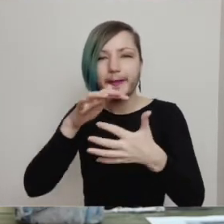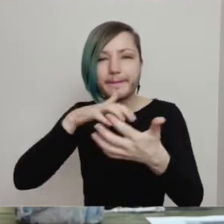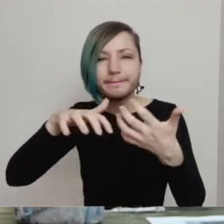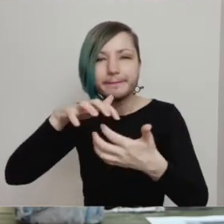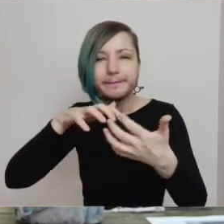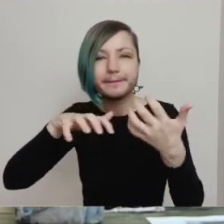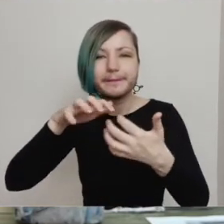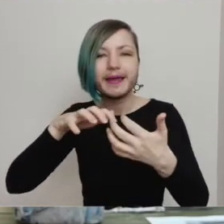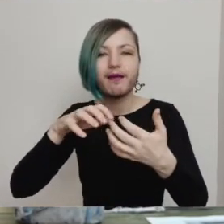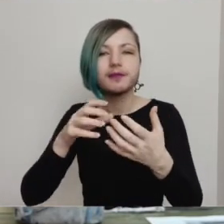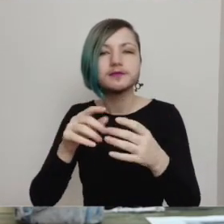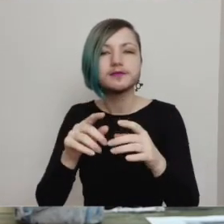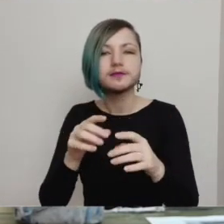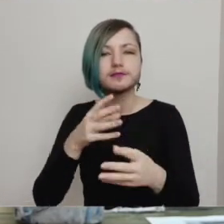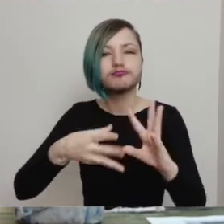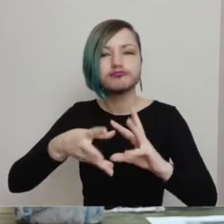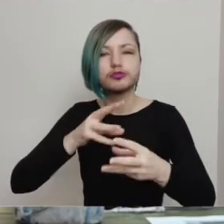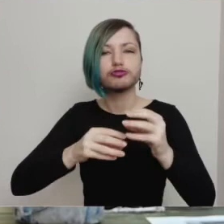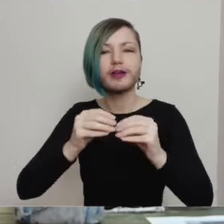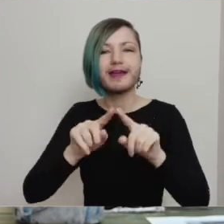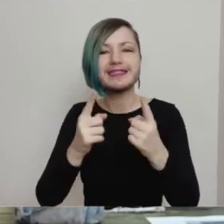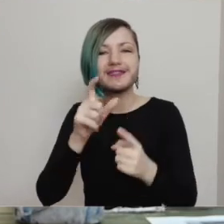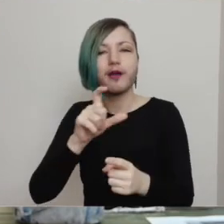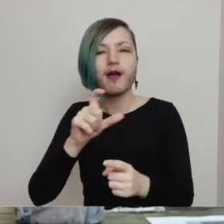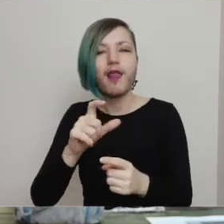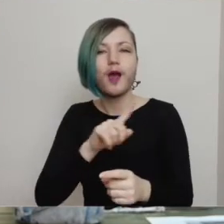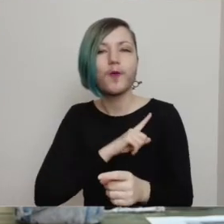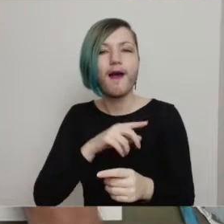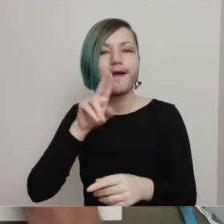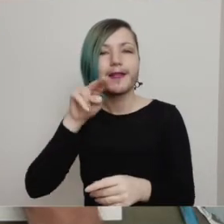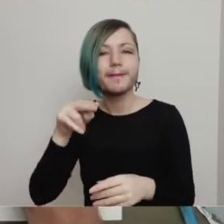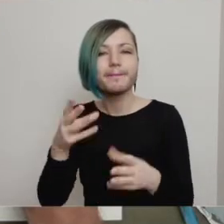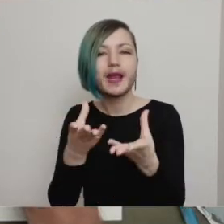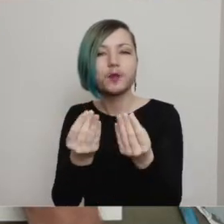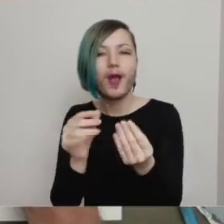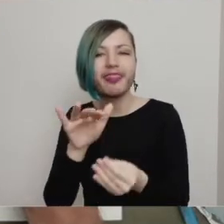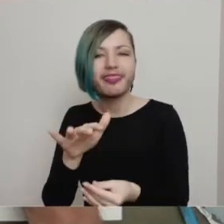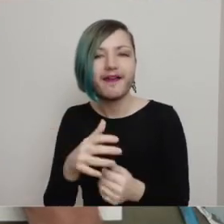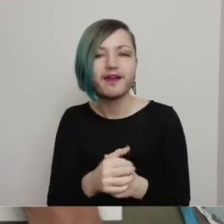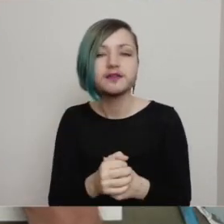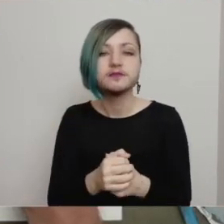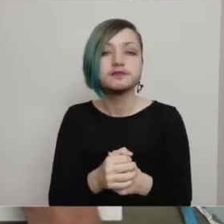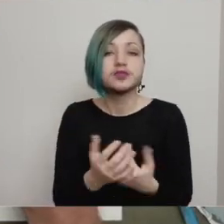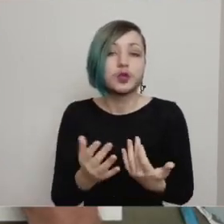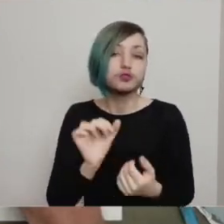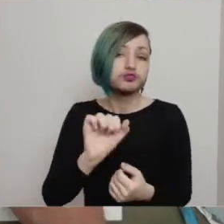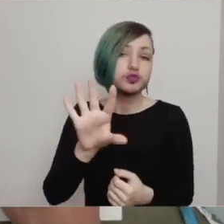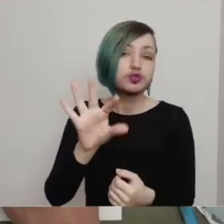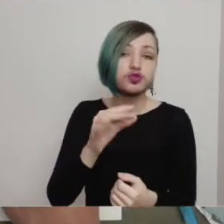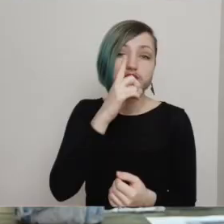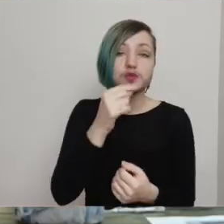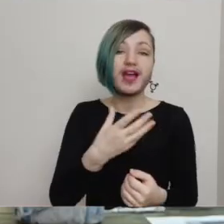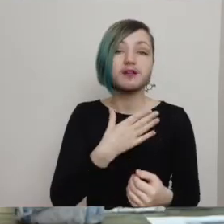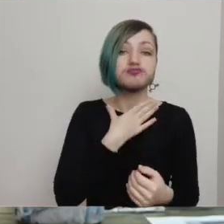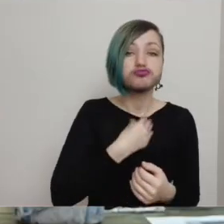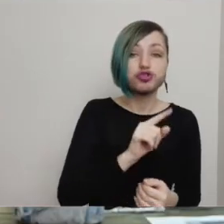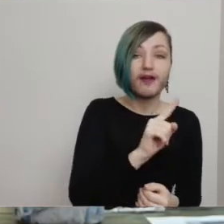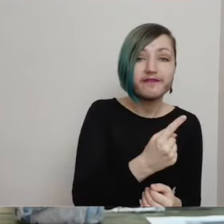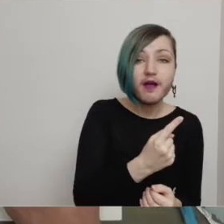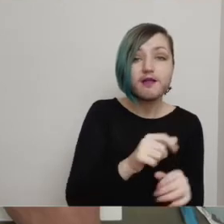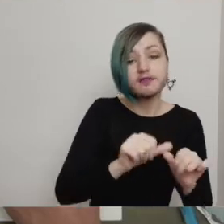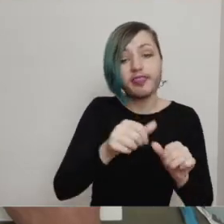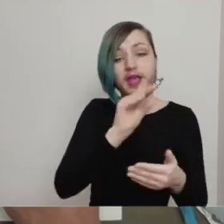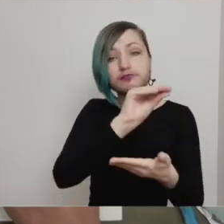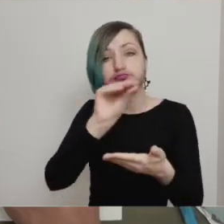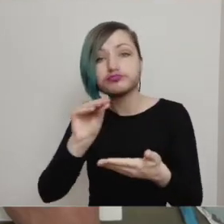different colours with the wet paint already on the surface. You know, and if you wanted to wait for it to dry, you know, you can do that.